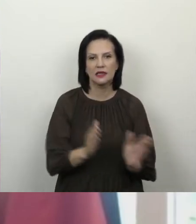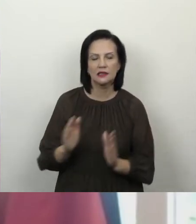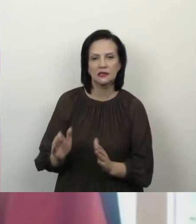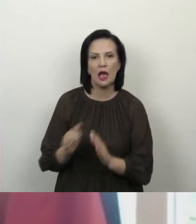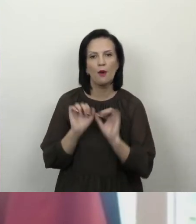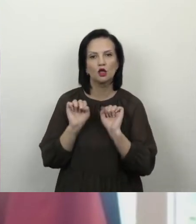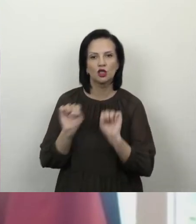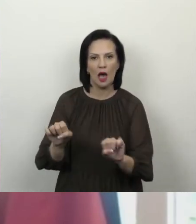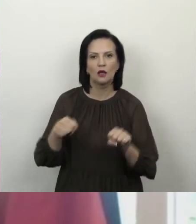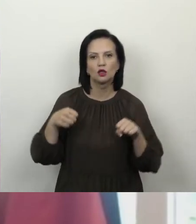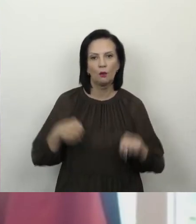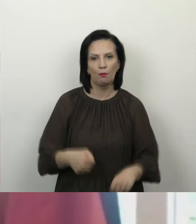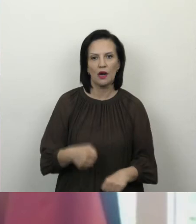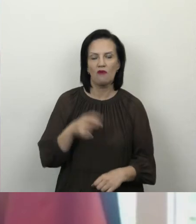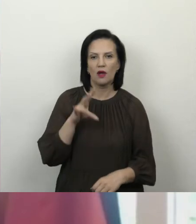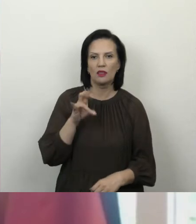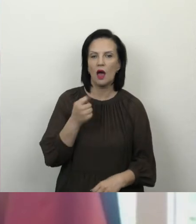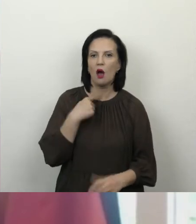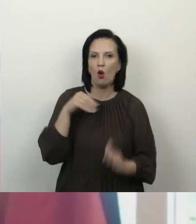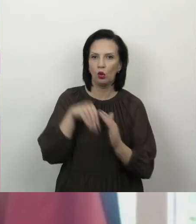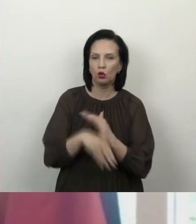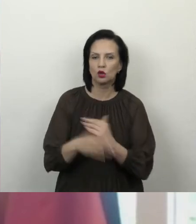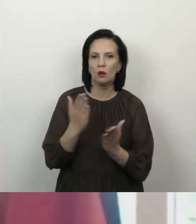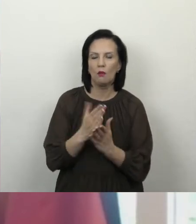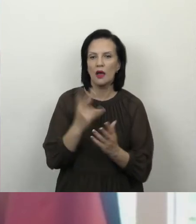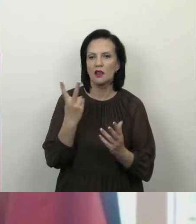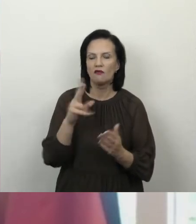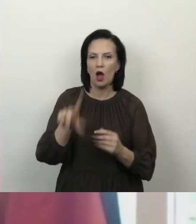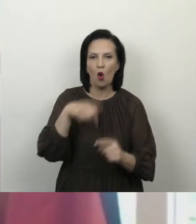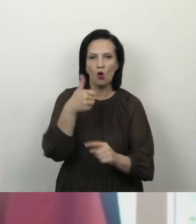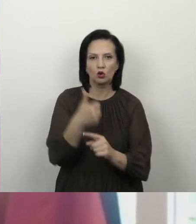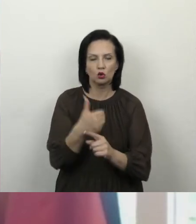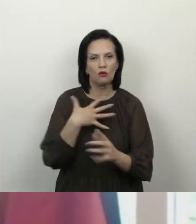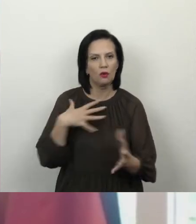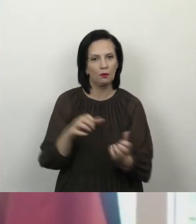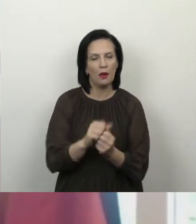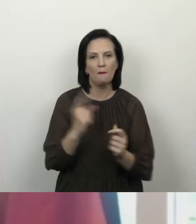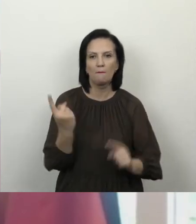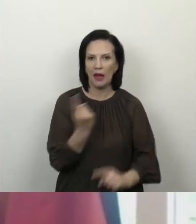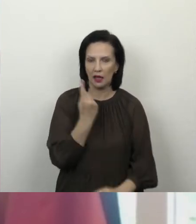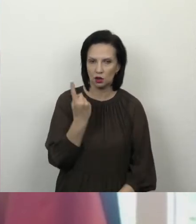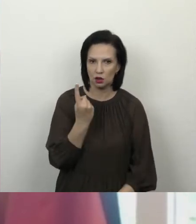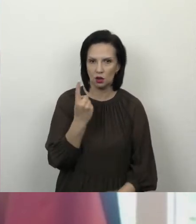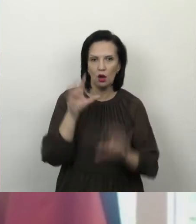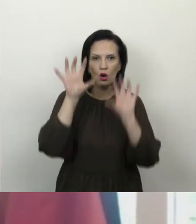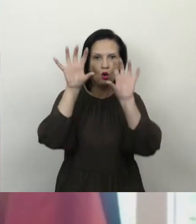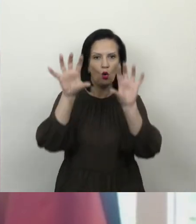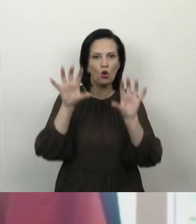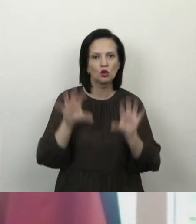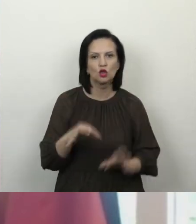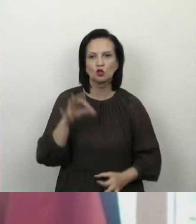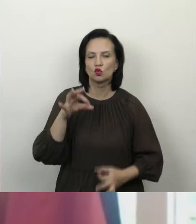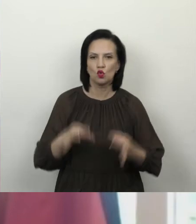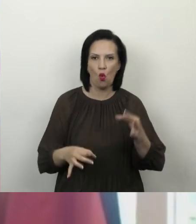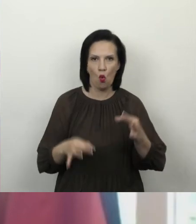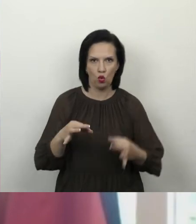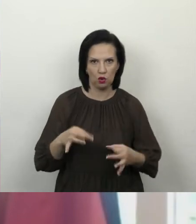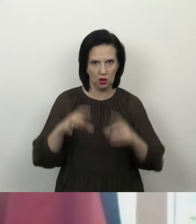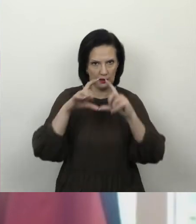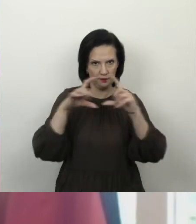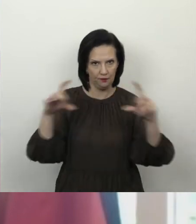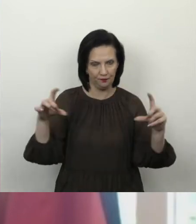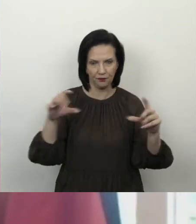two main principles. The first, constitutional courts, rather than administrative courts,